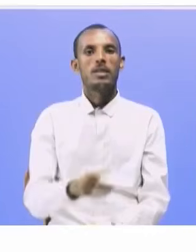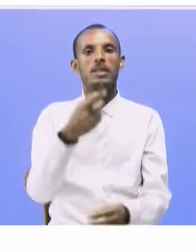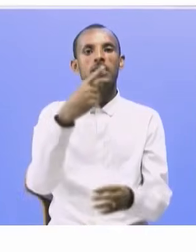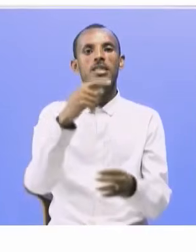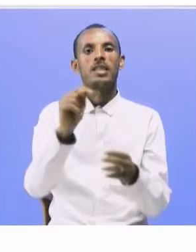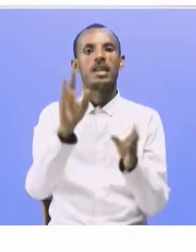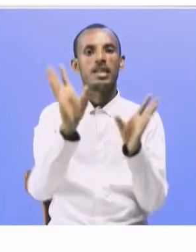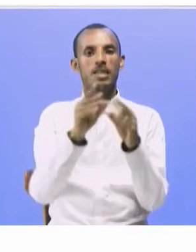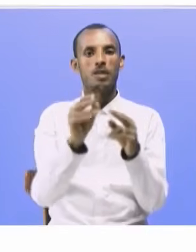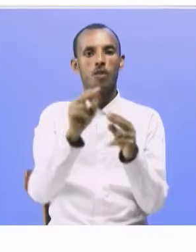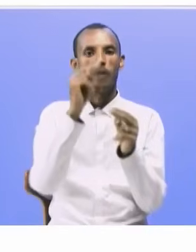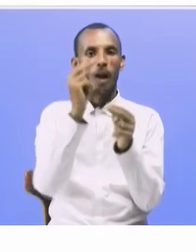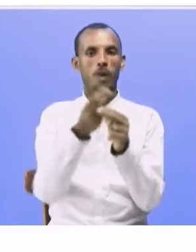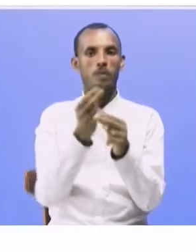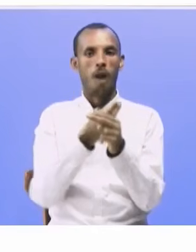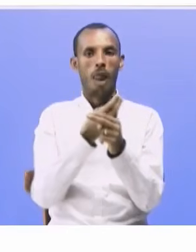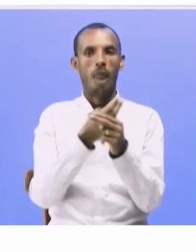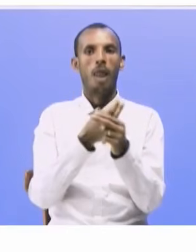numbers,